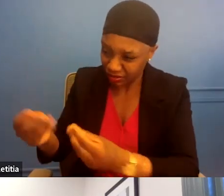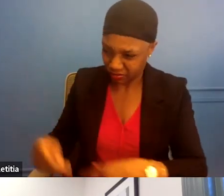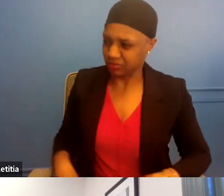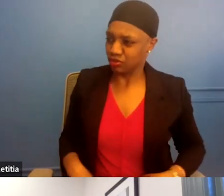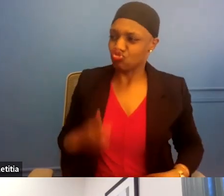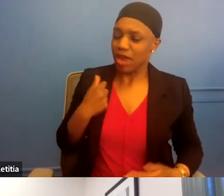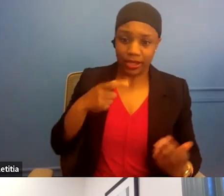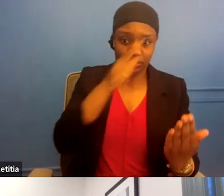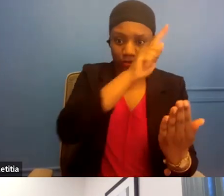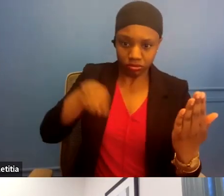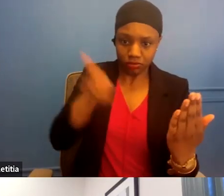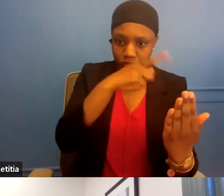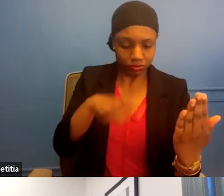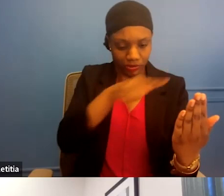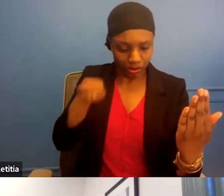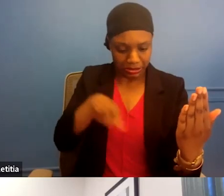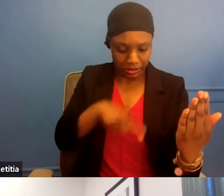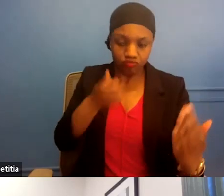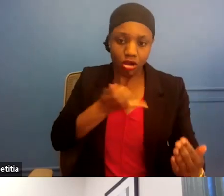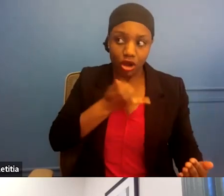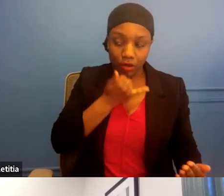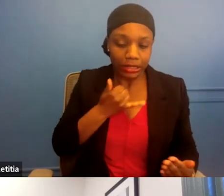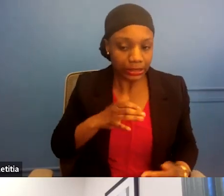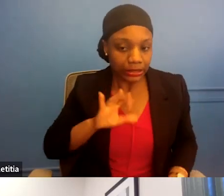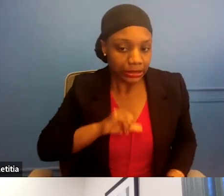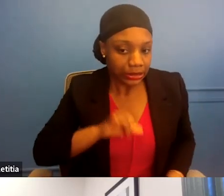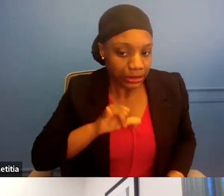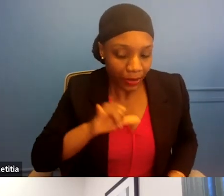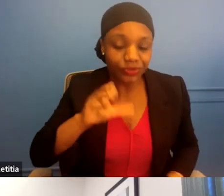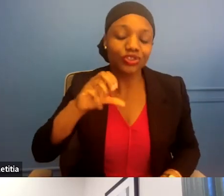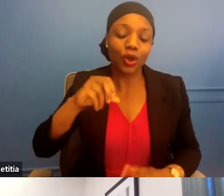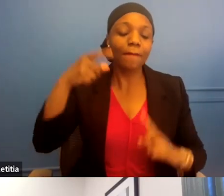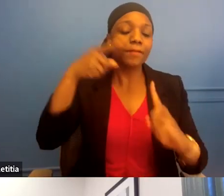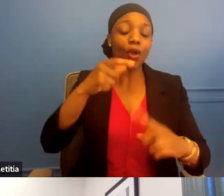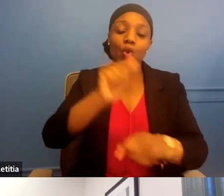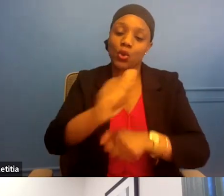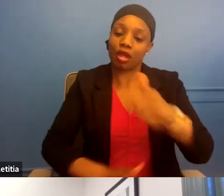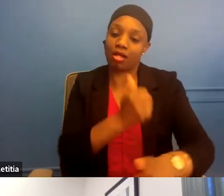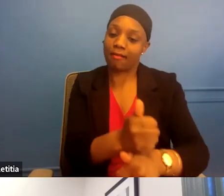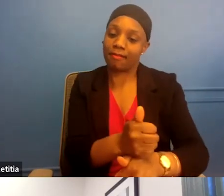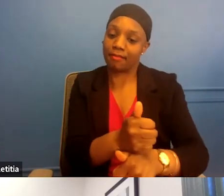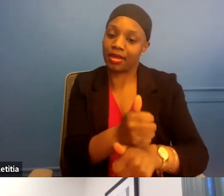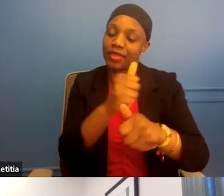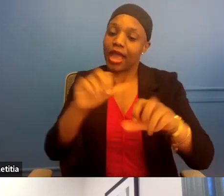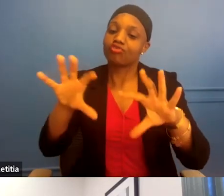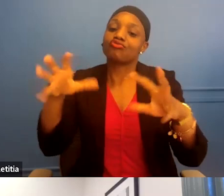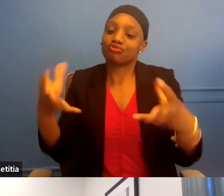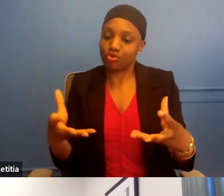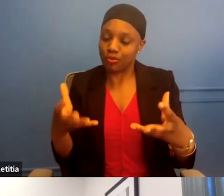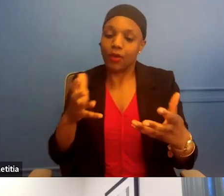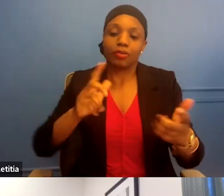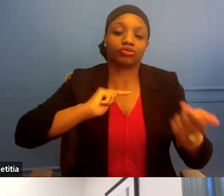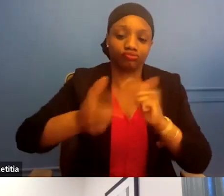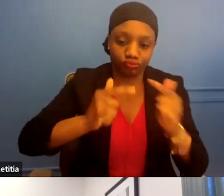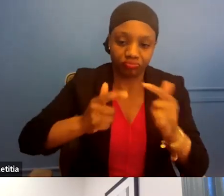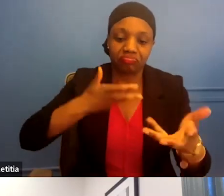there's a lot of red lines on doing that. So working with the alums that I was able to work with and interact with was really